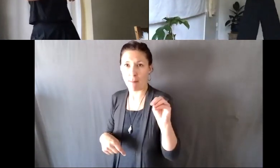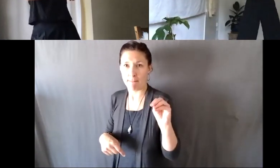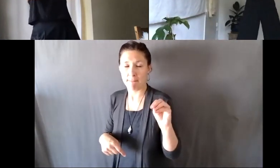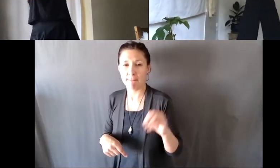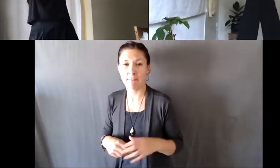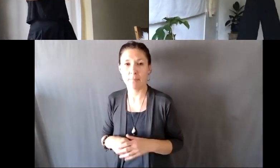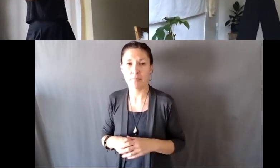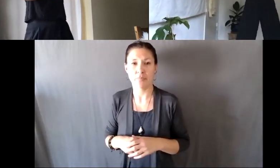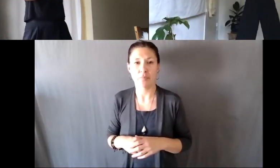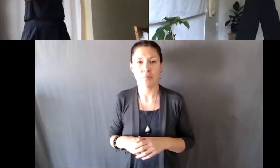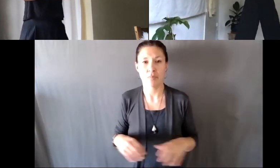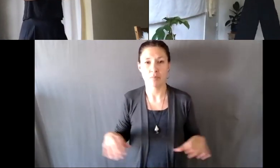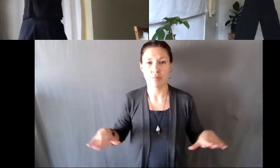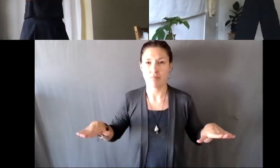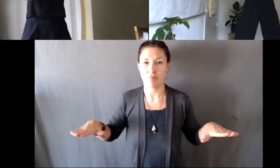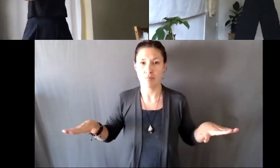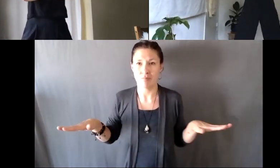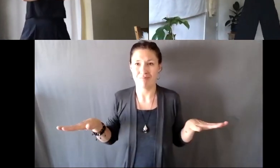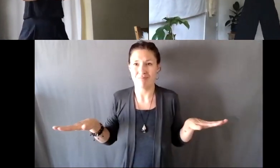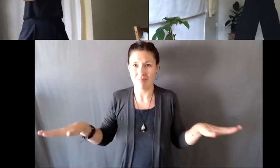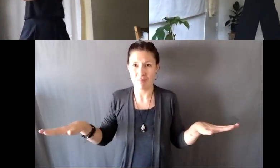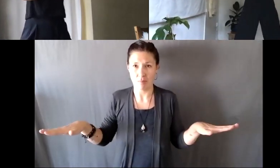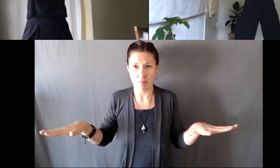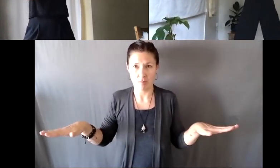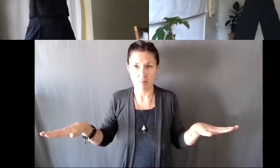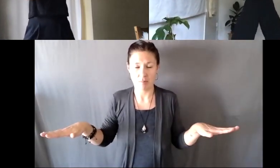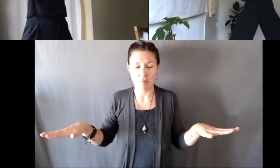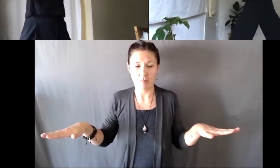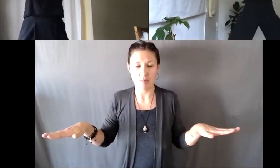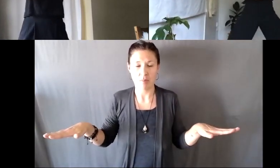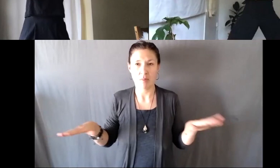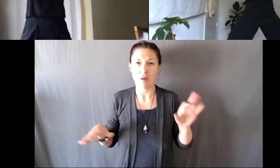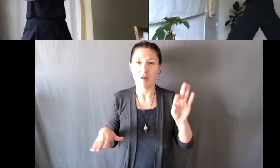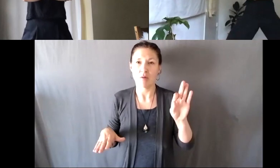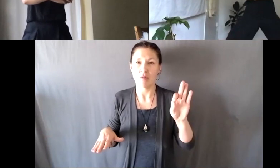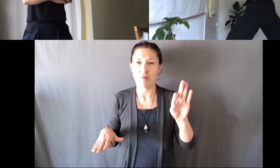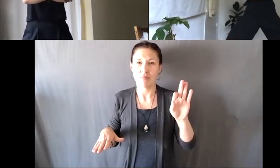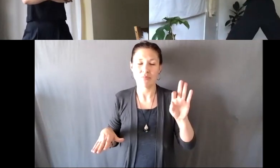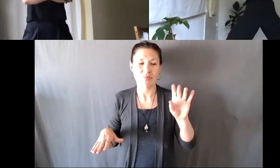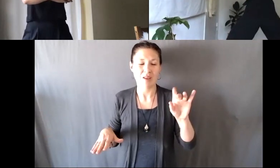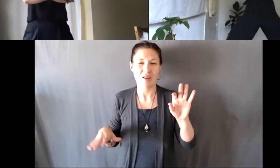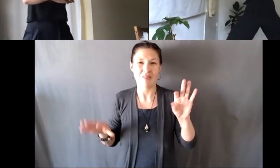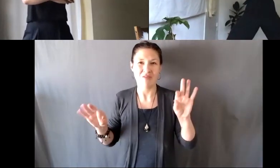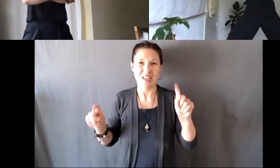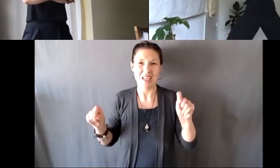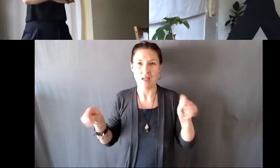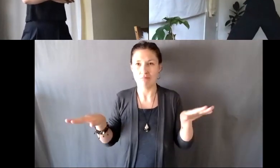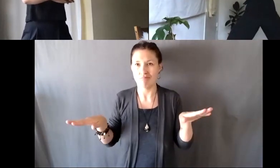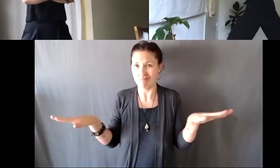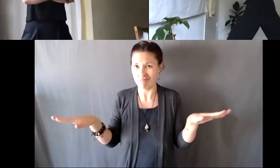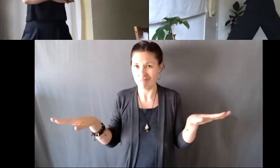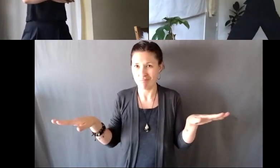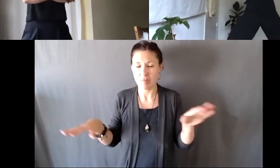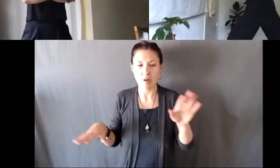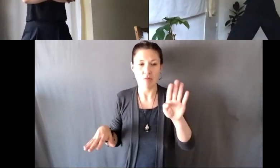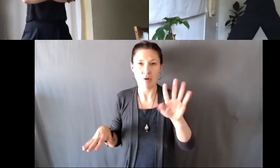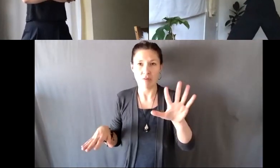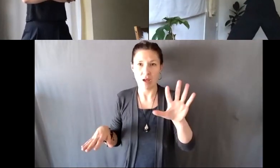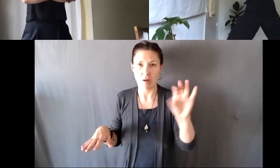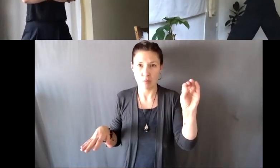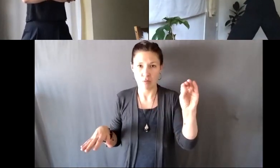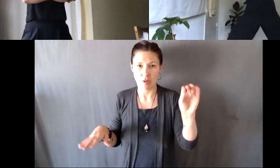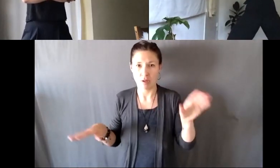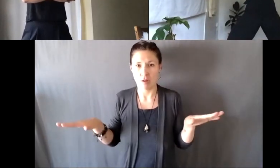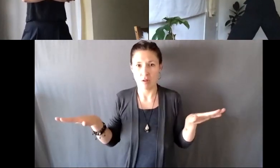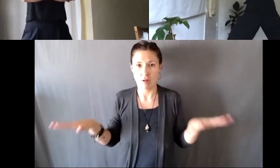Here, the toes are pointing out fully 5 degrees. We'll come back to this stance later. This is